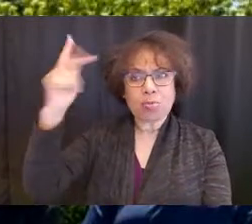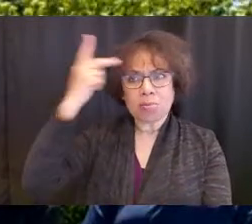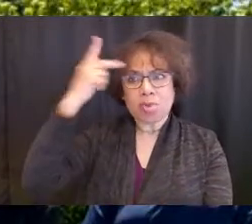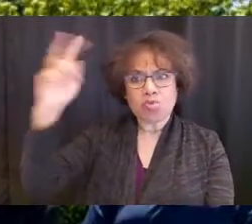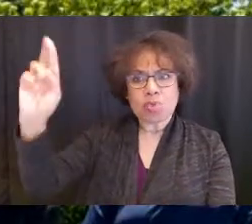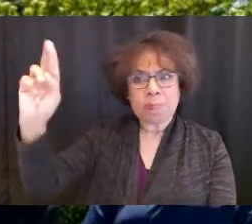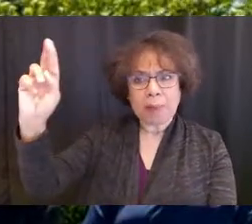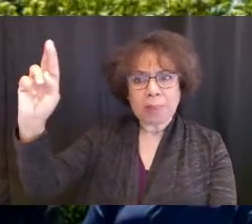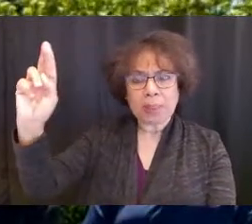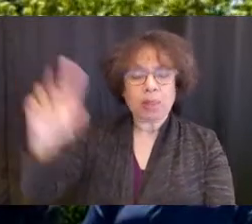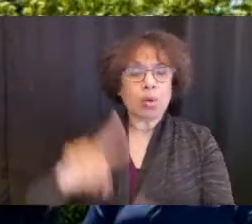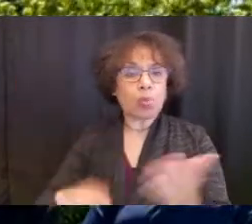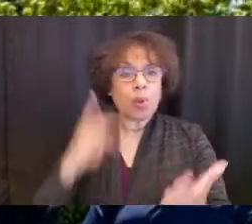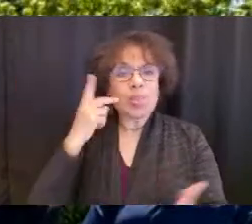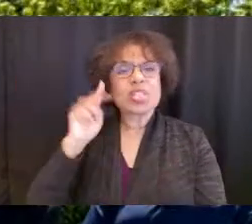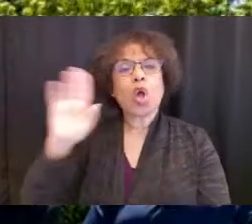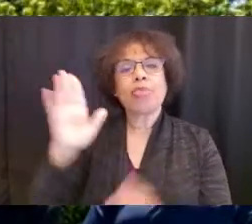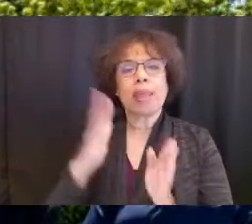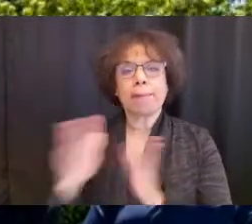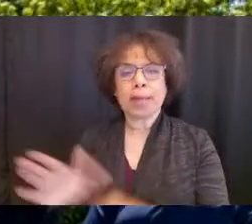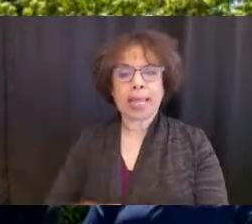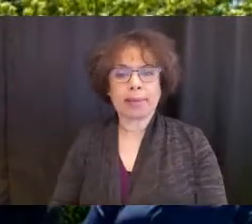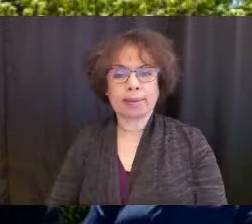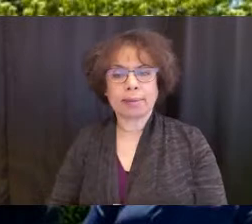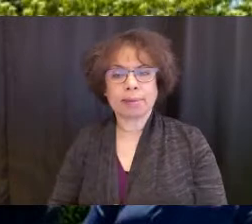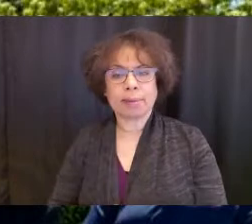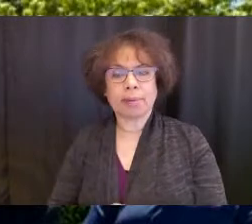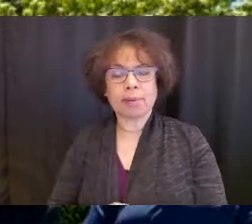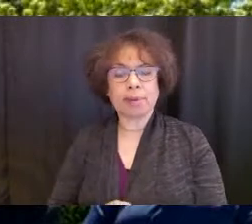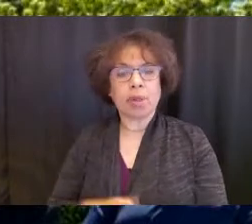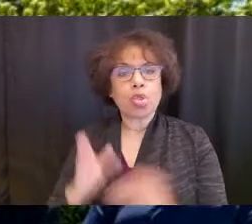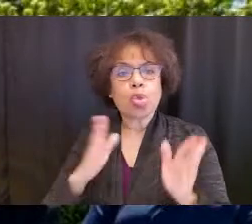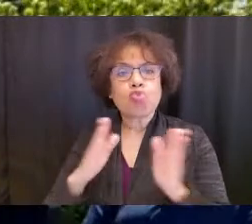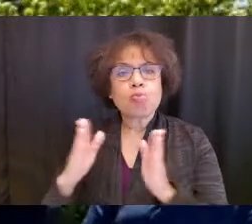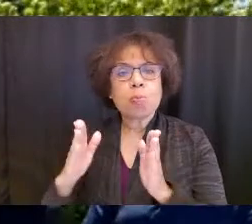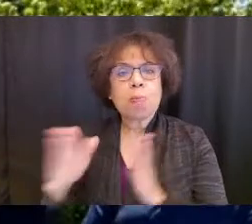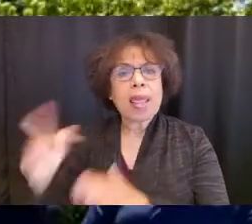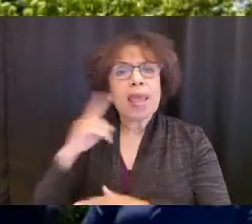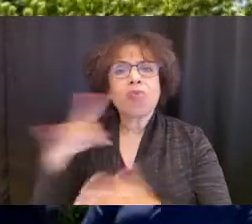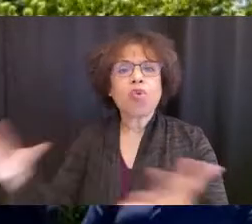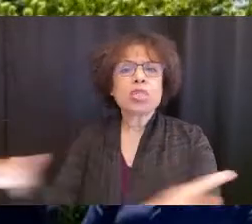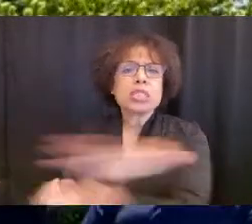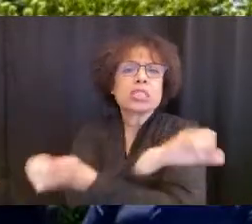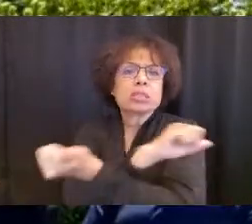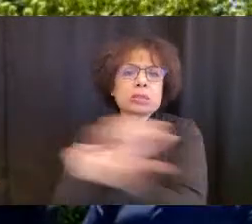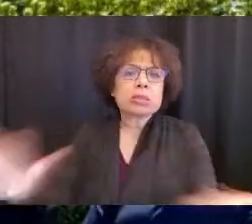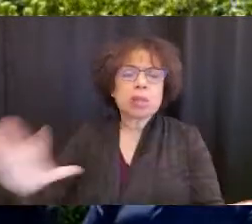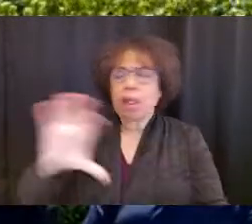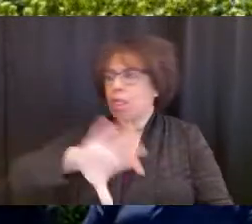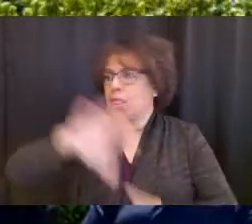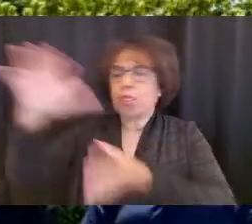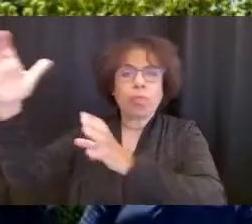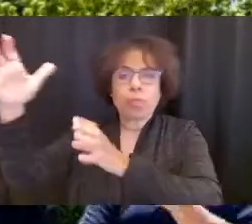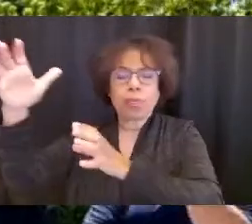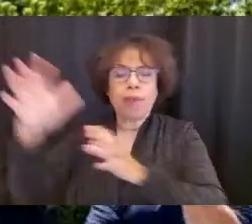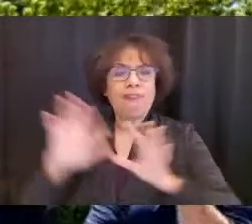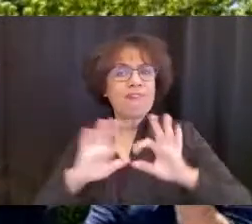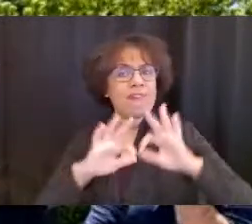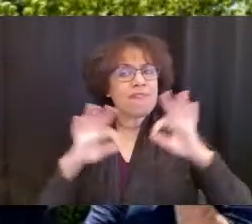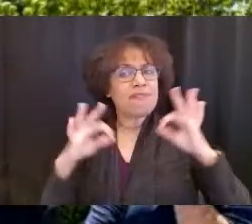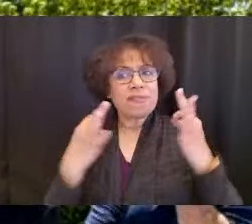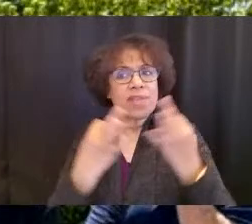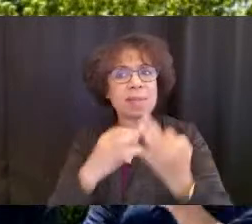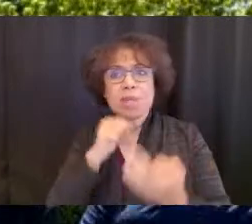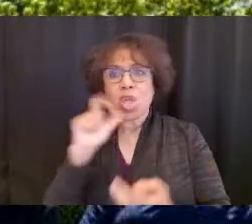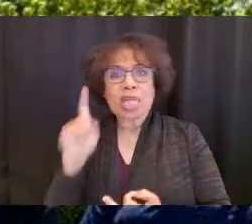did see was their plan. And what was it a roadmap of? Devastation. Devastation. Families shouldn't have to